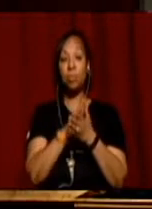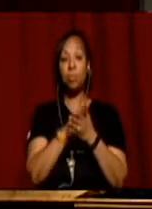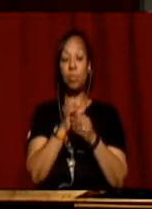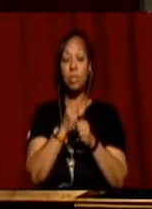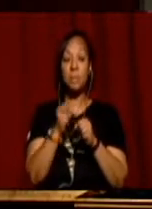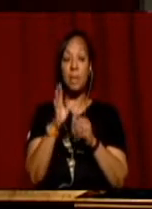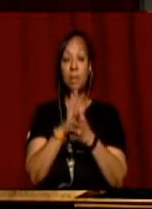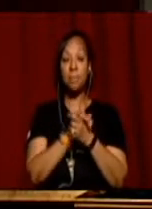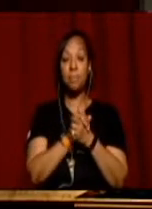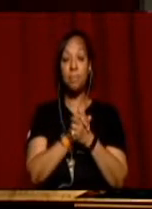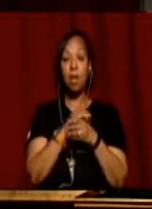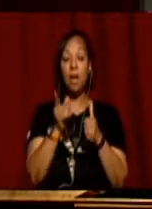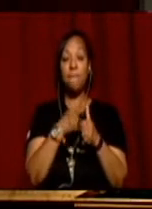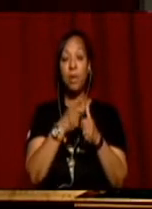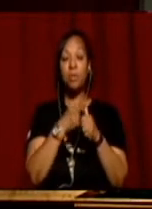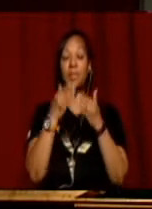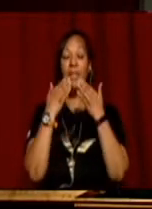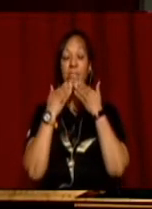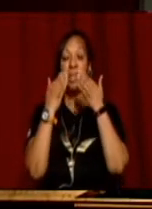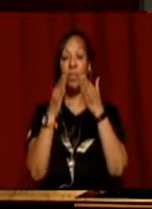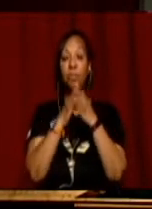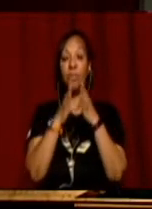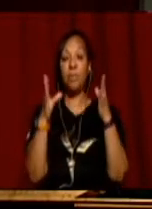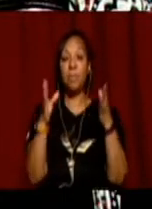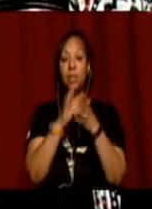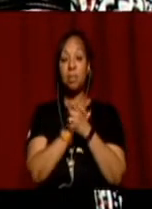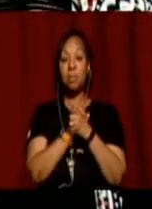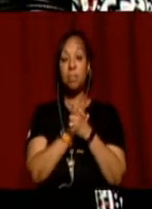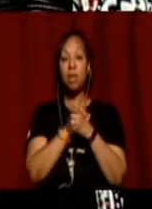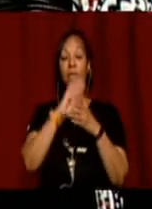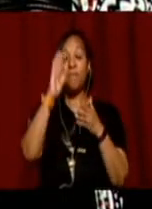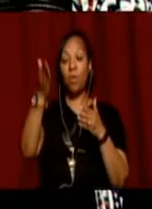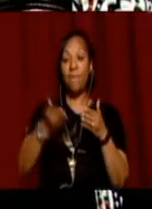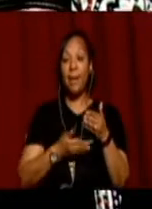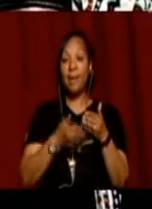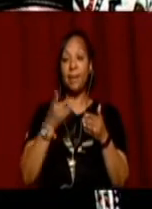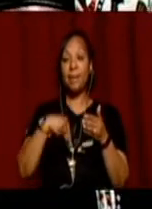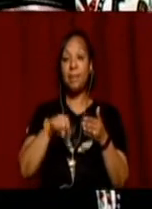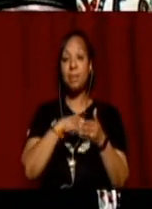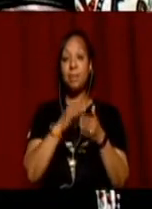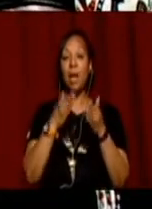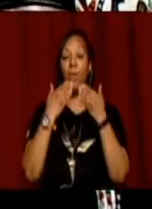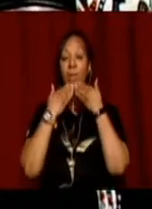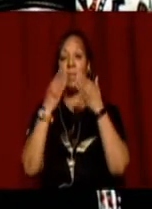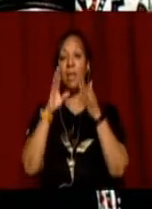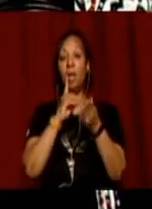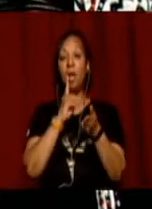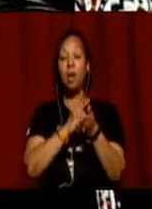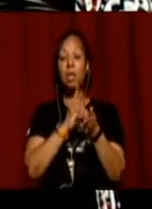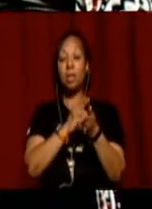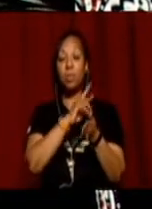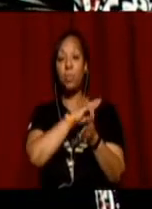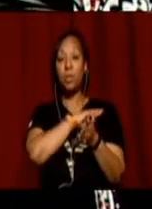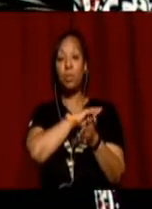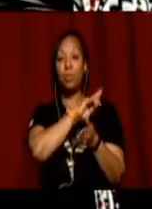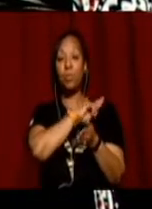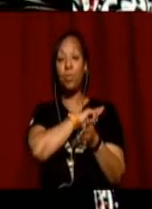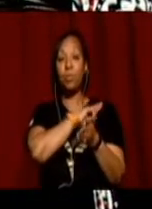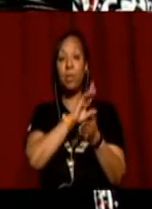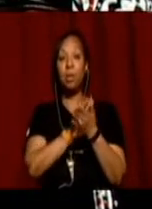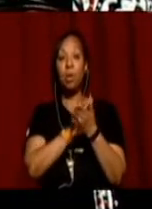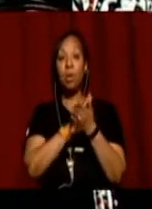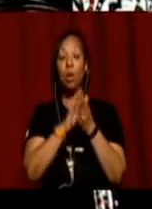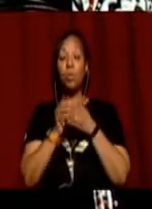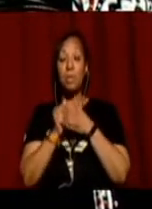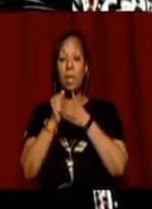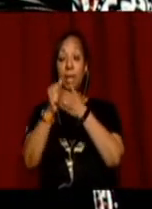pandemic. Well, first of all, thank you very much, Thank Pastor, you. for inviting us this evening. And I want to thank Dr. Rachel Rubin, who's one of our